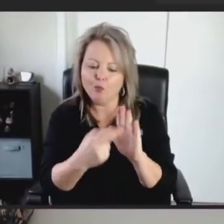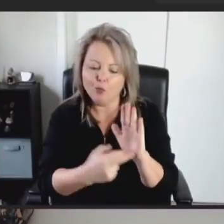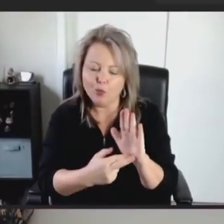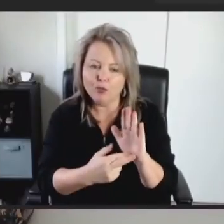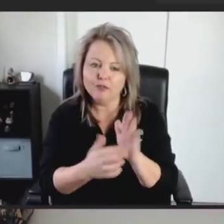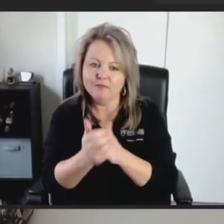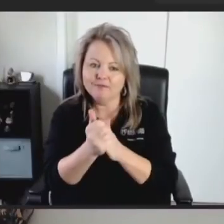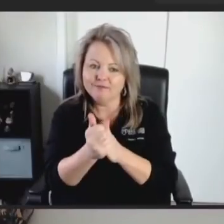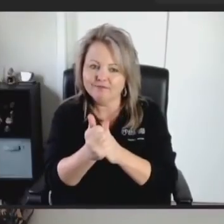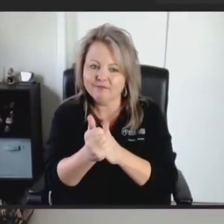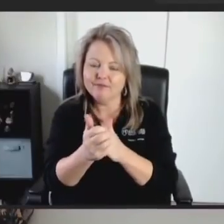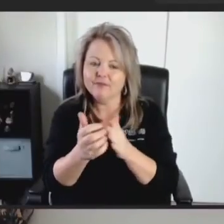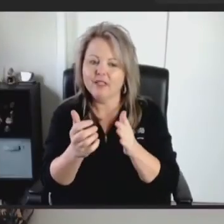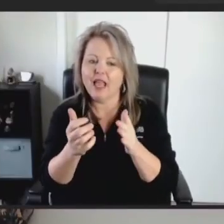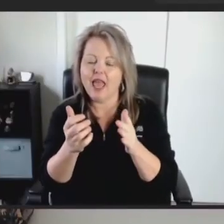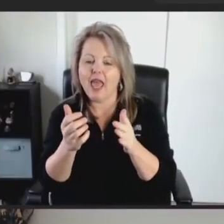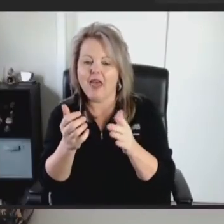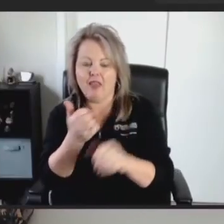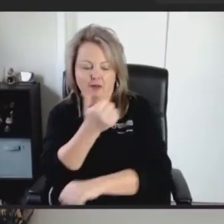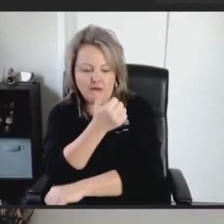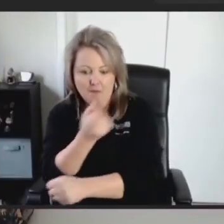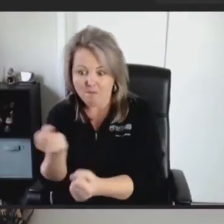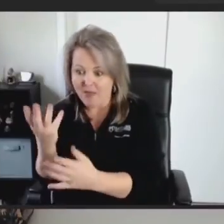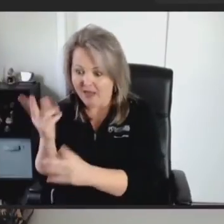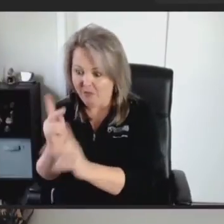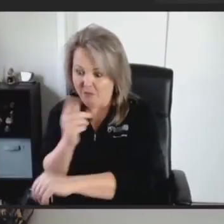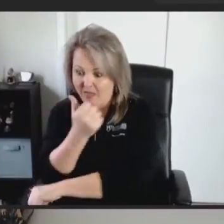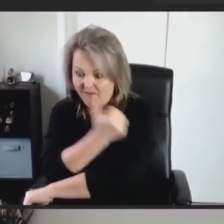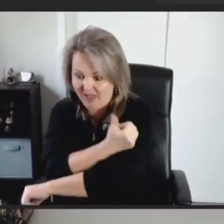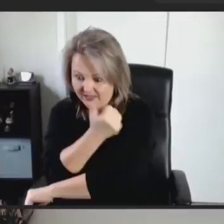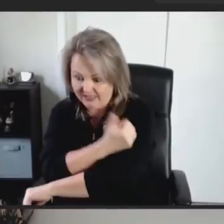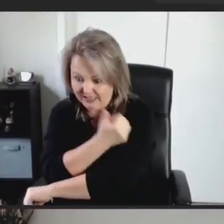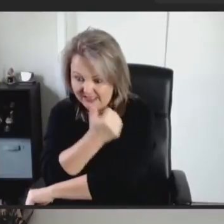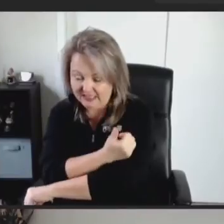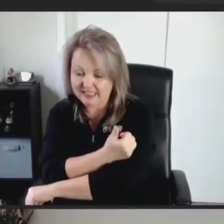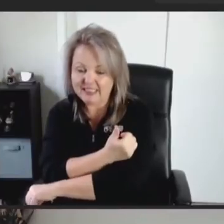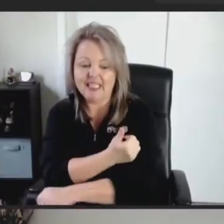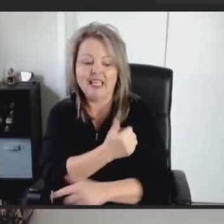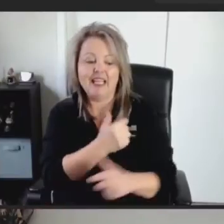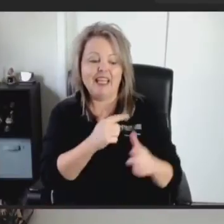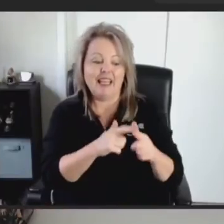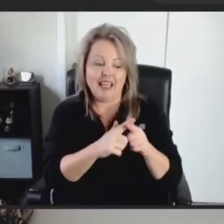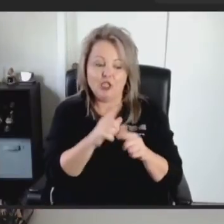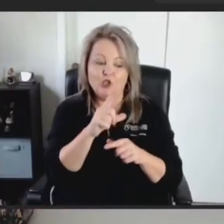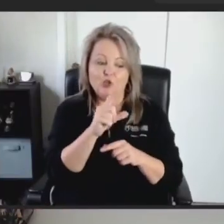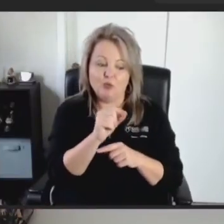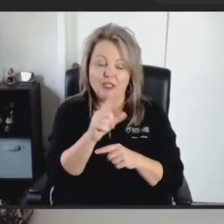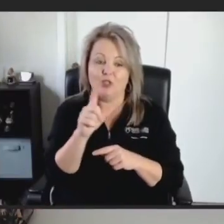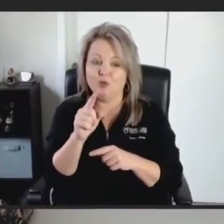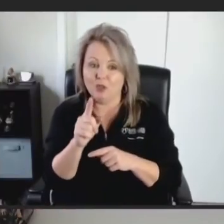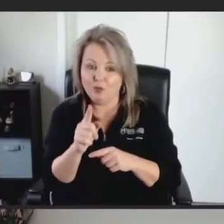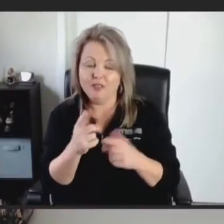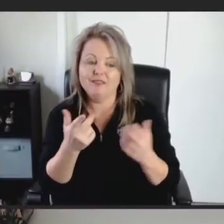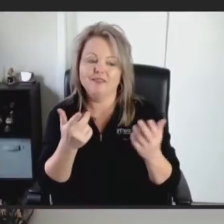uptake of the vaccination and we're continuing with all that as 2021 moves on, we're in a better